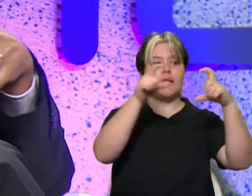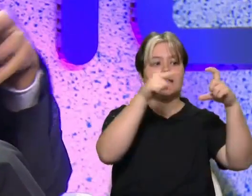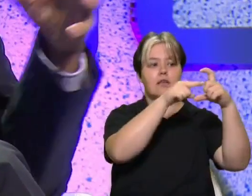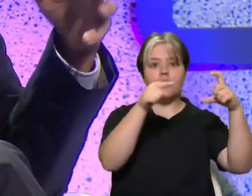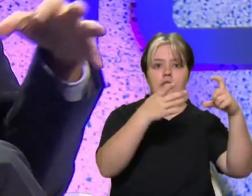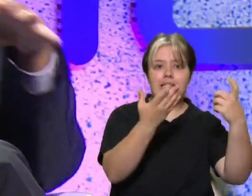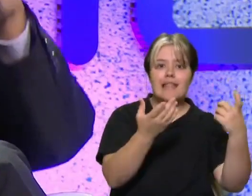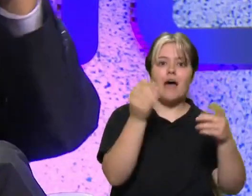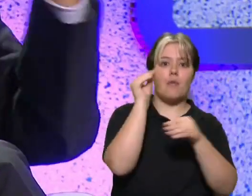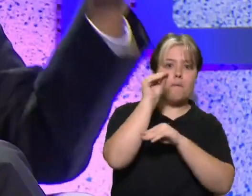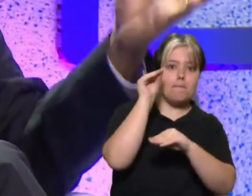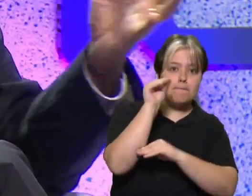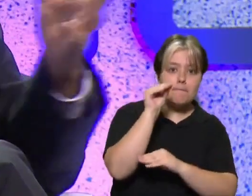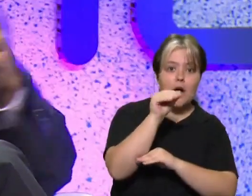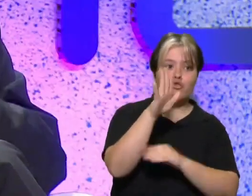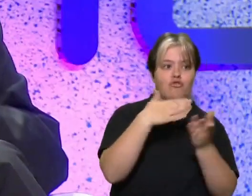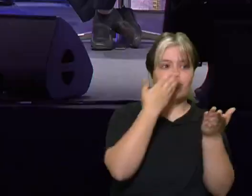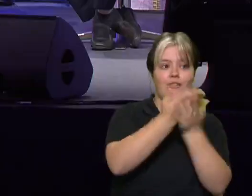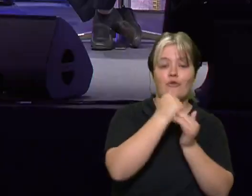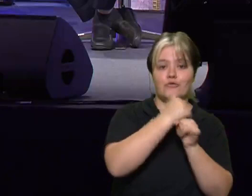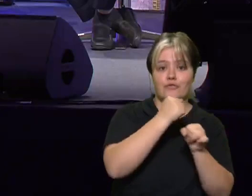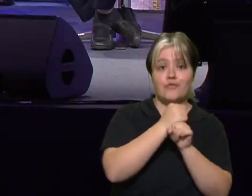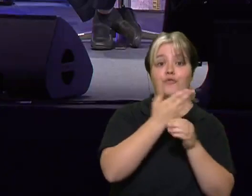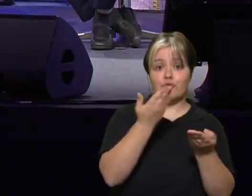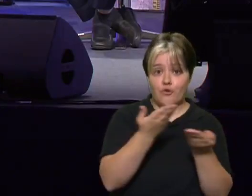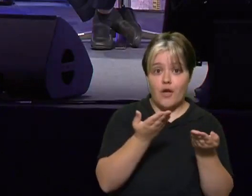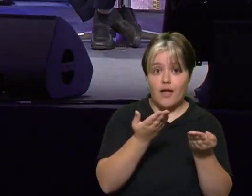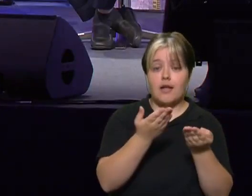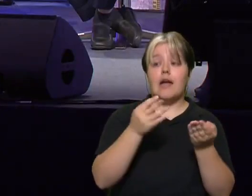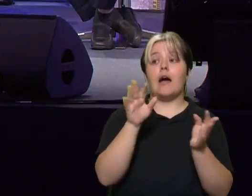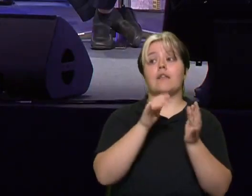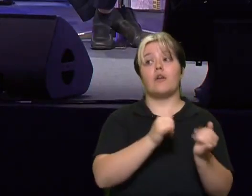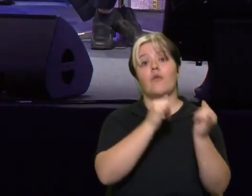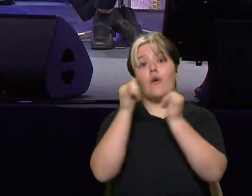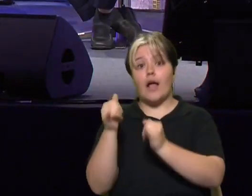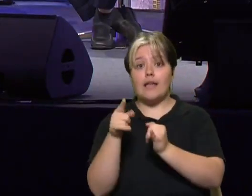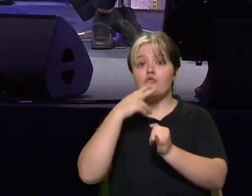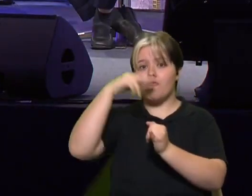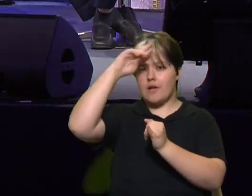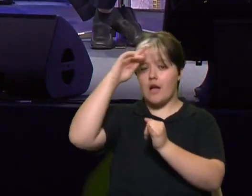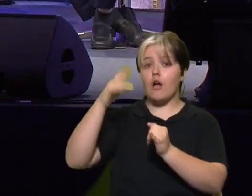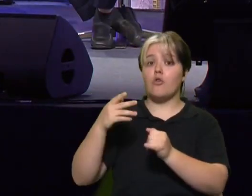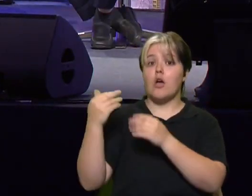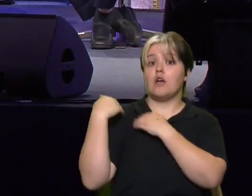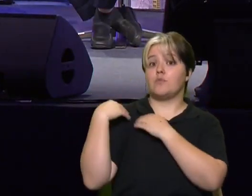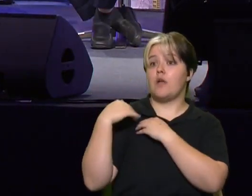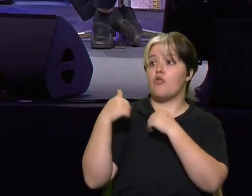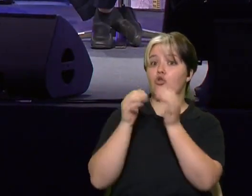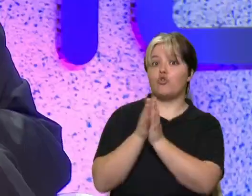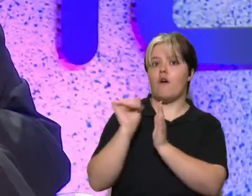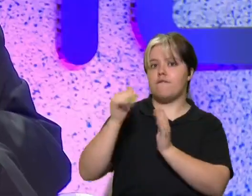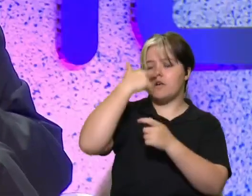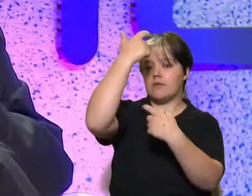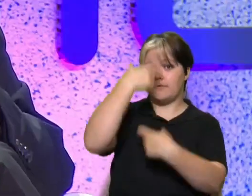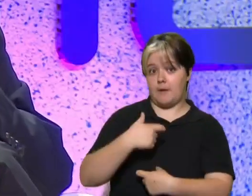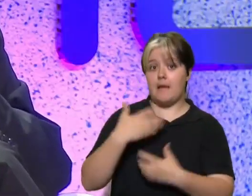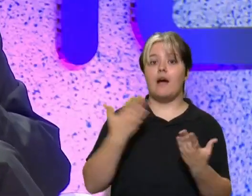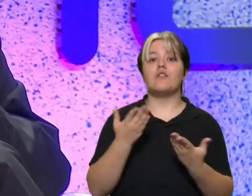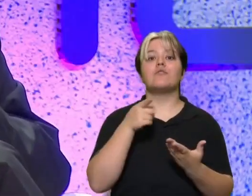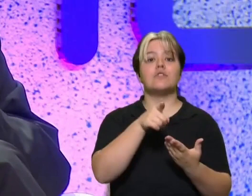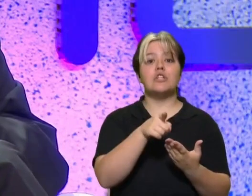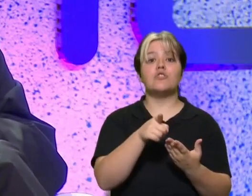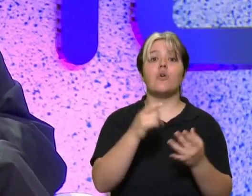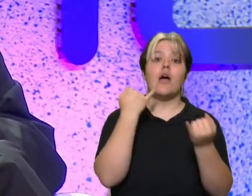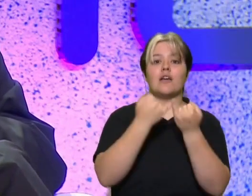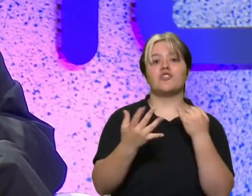be an entity at the bank providing a service becomes a diffuse entity. It